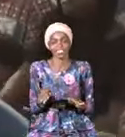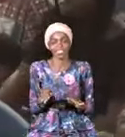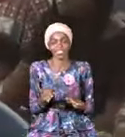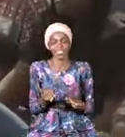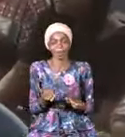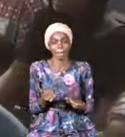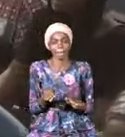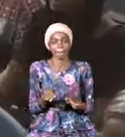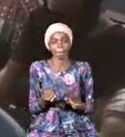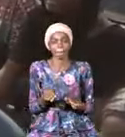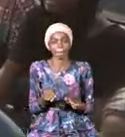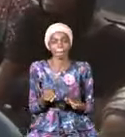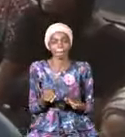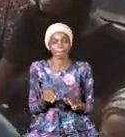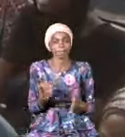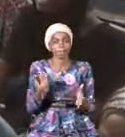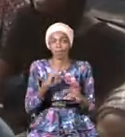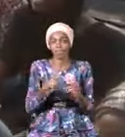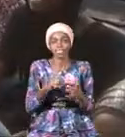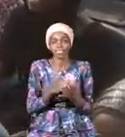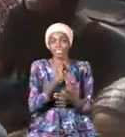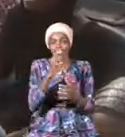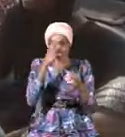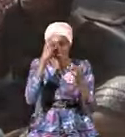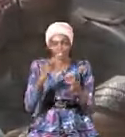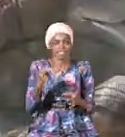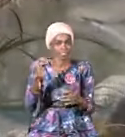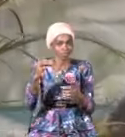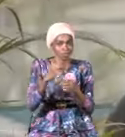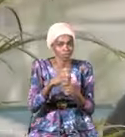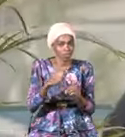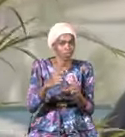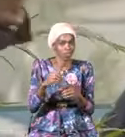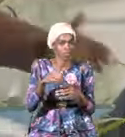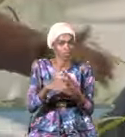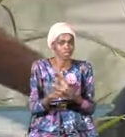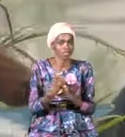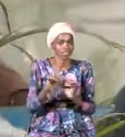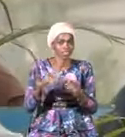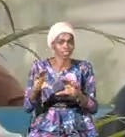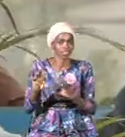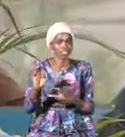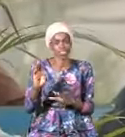But that was a decision I took while I was in class 4, now